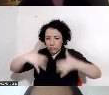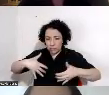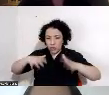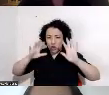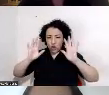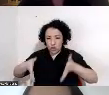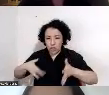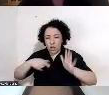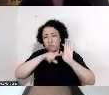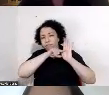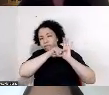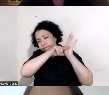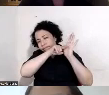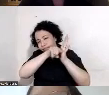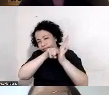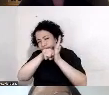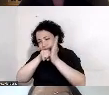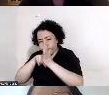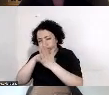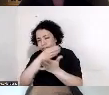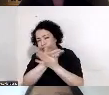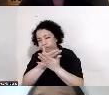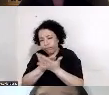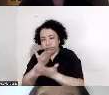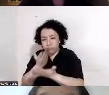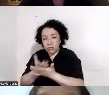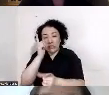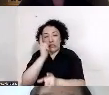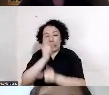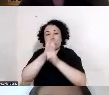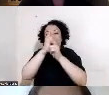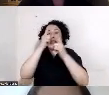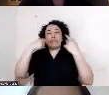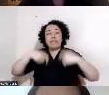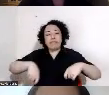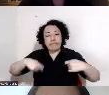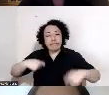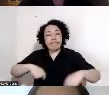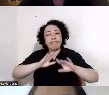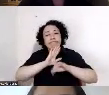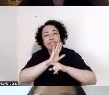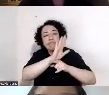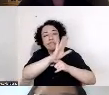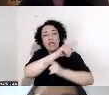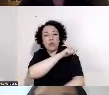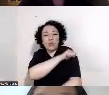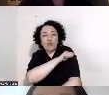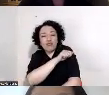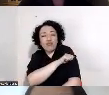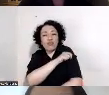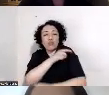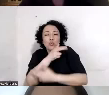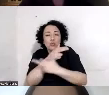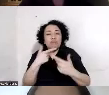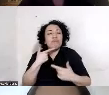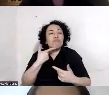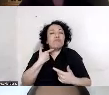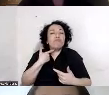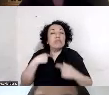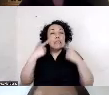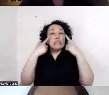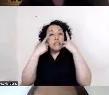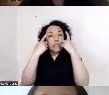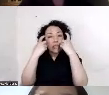que enriqueça esse aluno, foque em atividades que ele tenha interesse, em que ele tenha áreas de